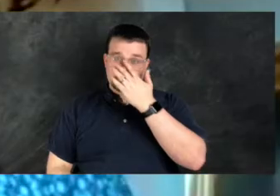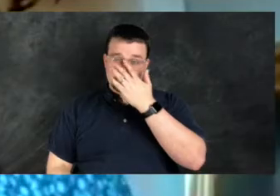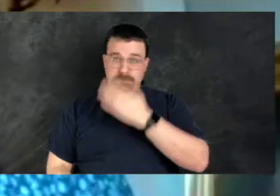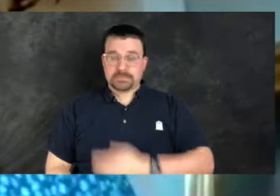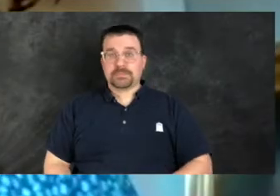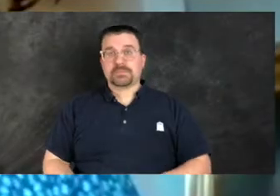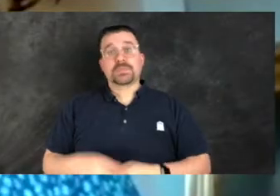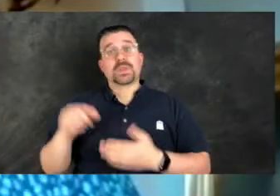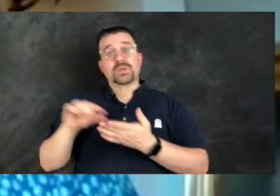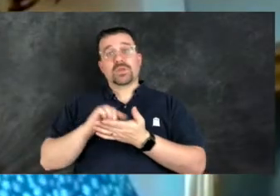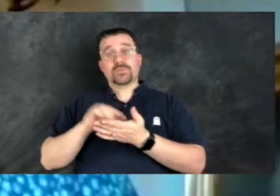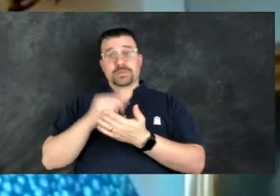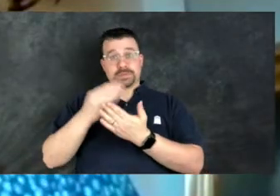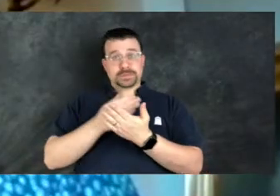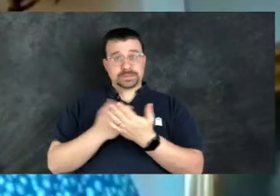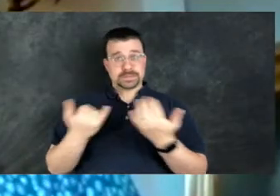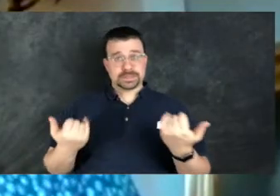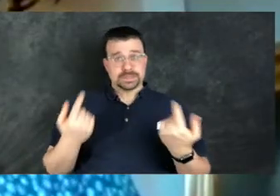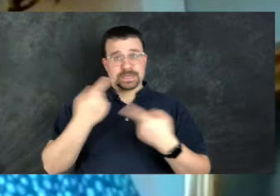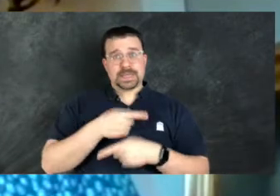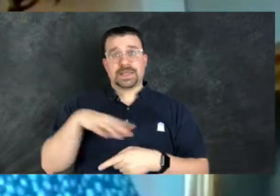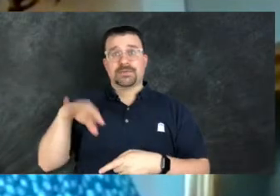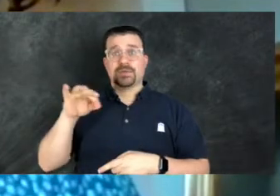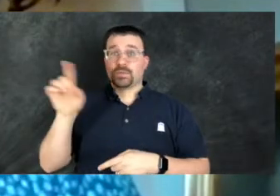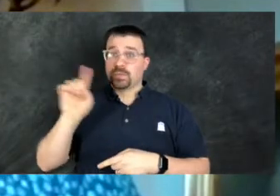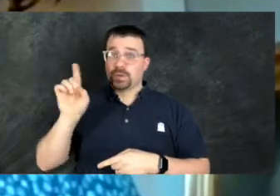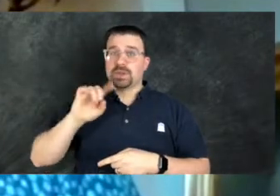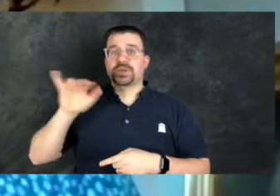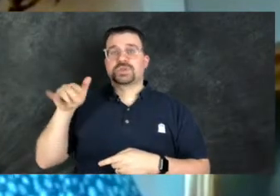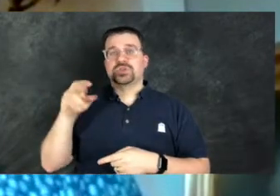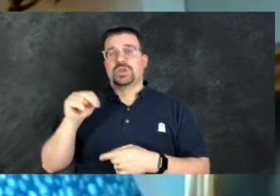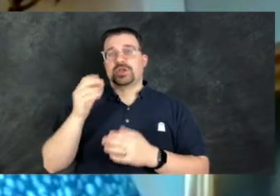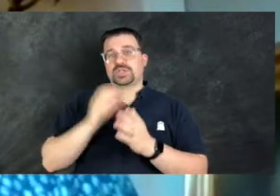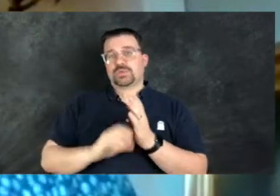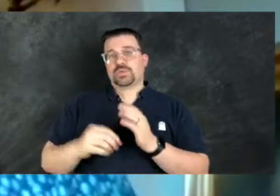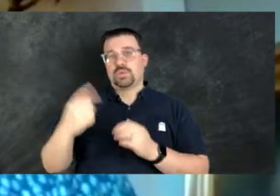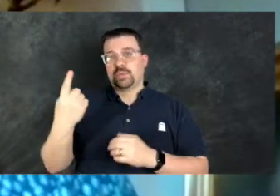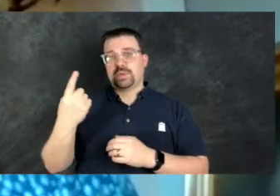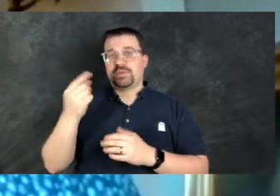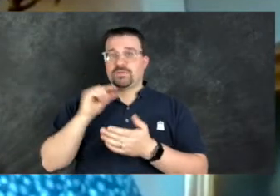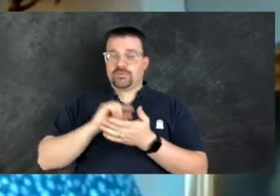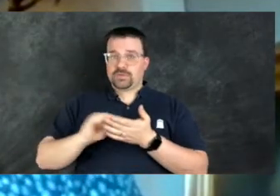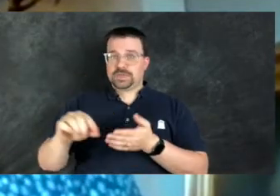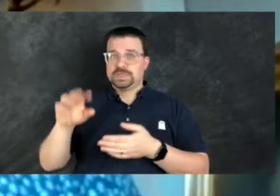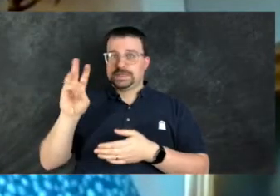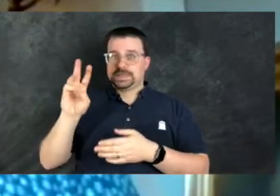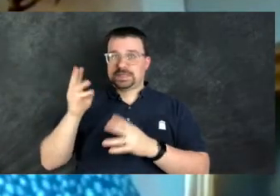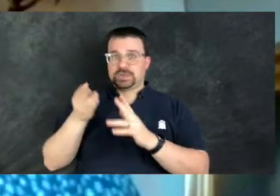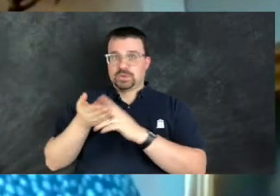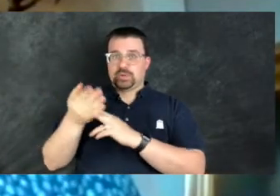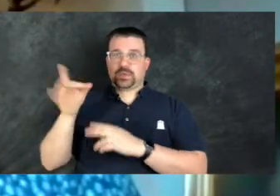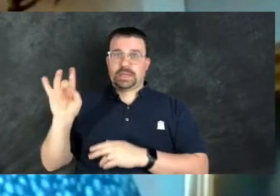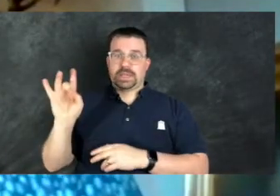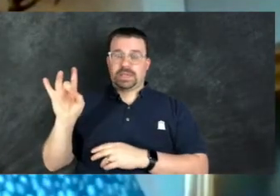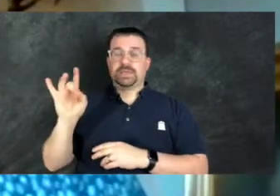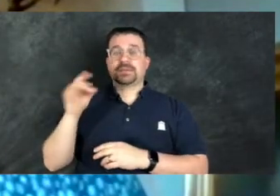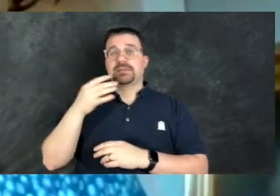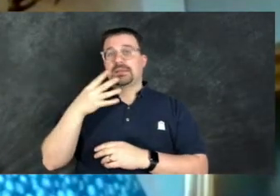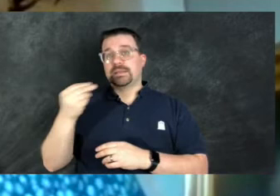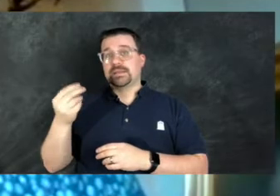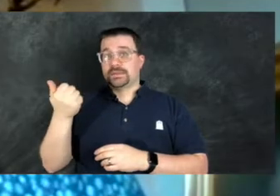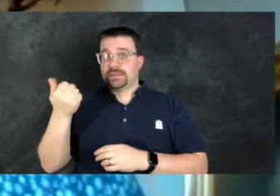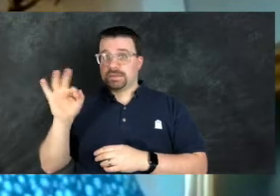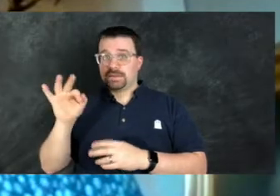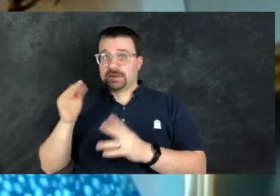Our gospel lesson today is found in John chapter 1, verses 6 through 8 and